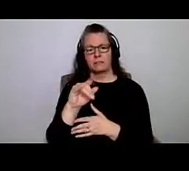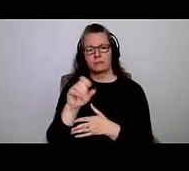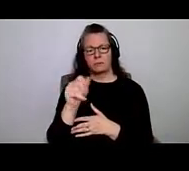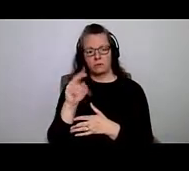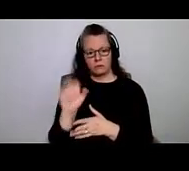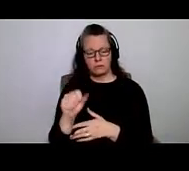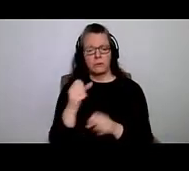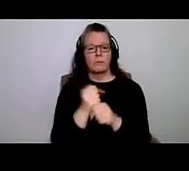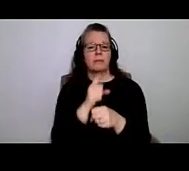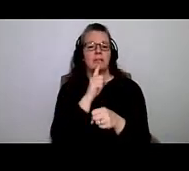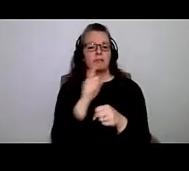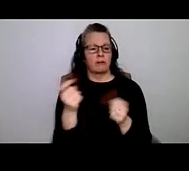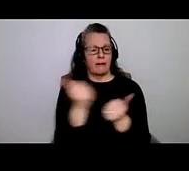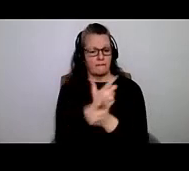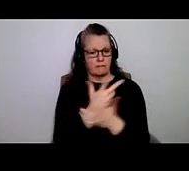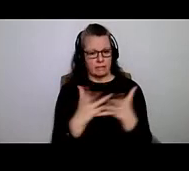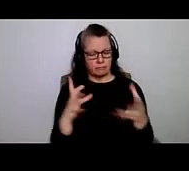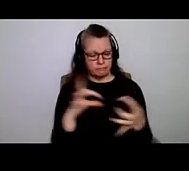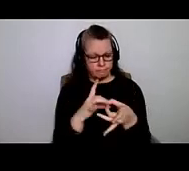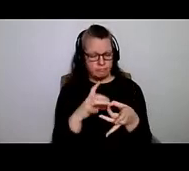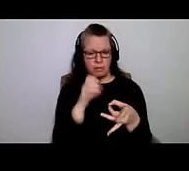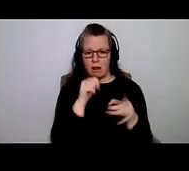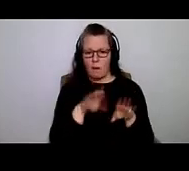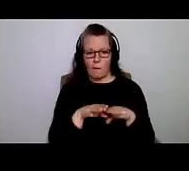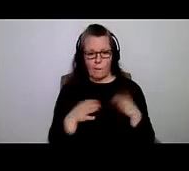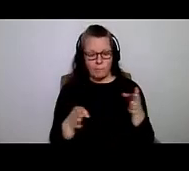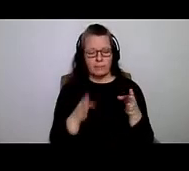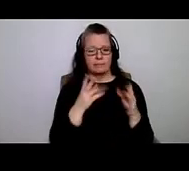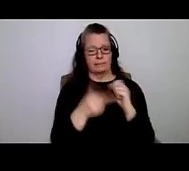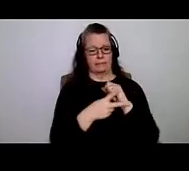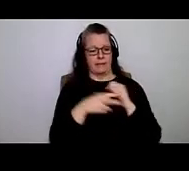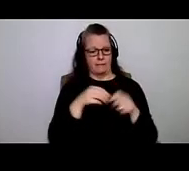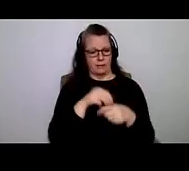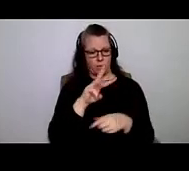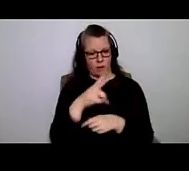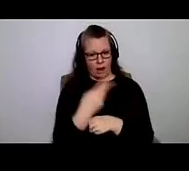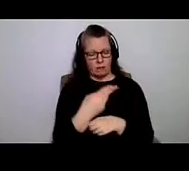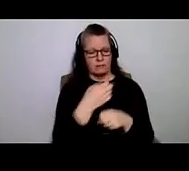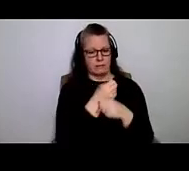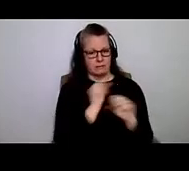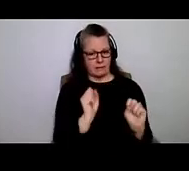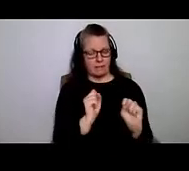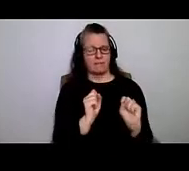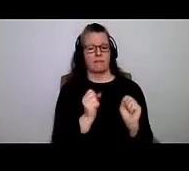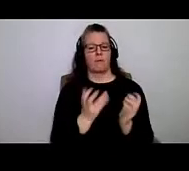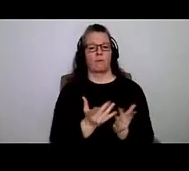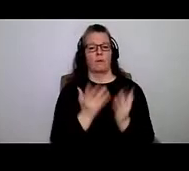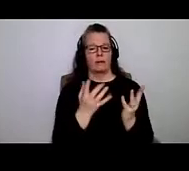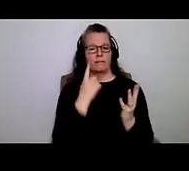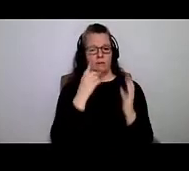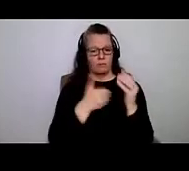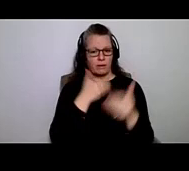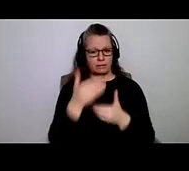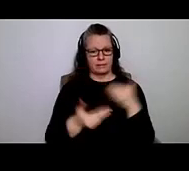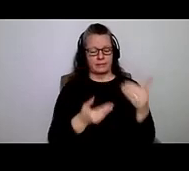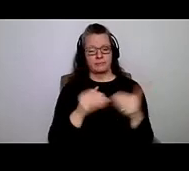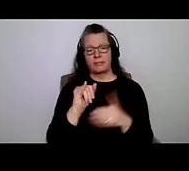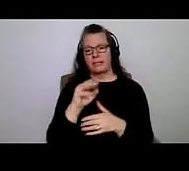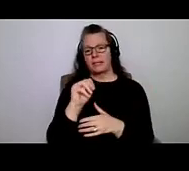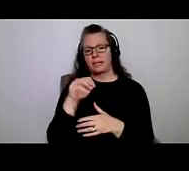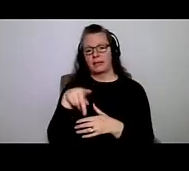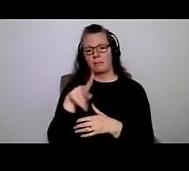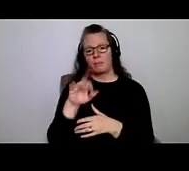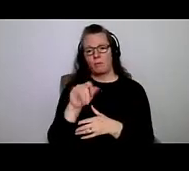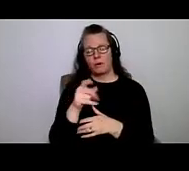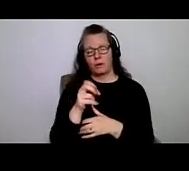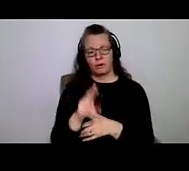with, and are stored in a secure area of their warehouse while awaiting further processing. The importer will arrange for testing of imported